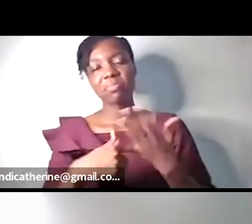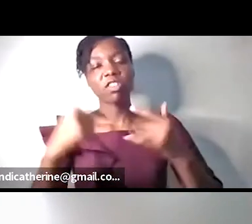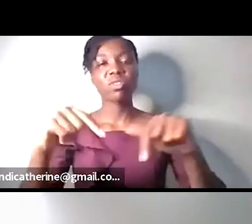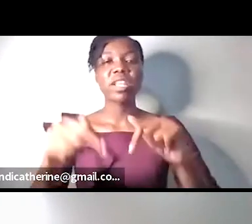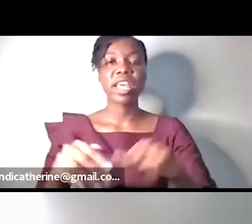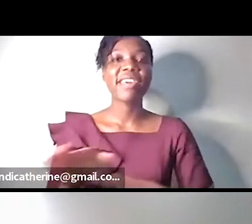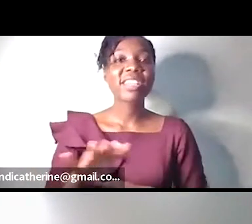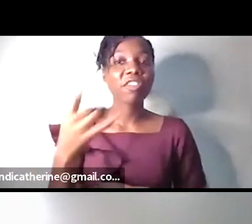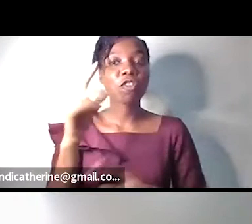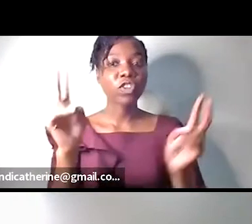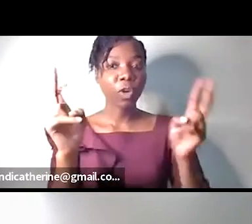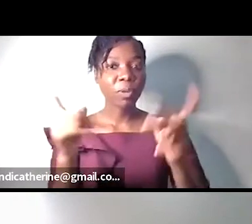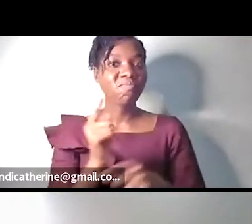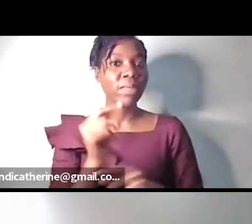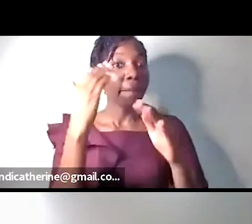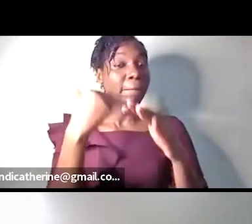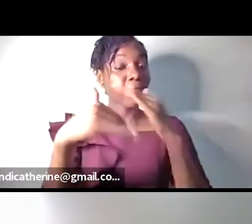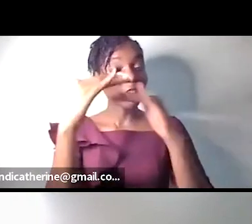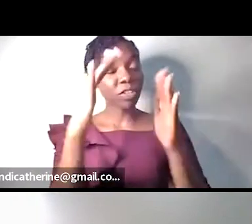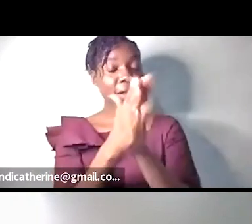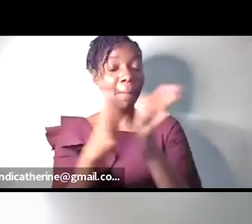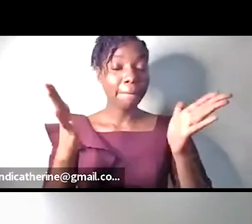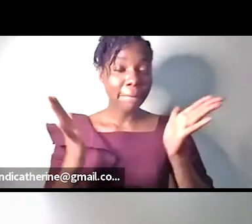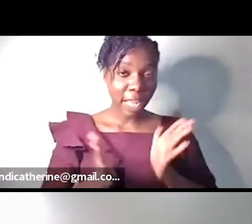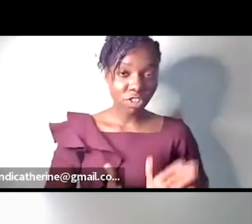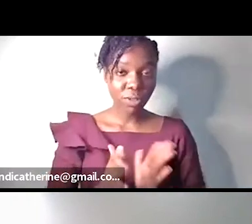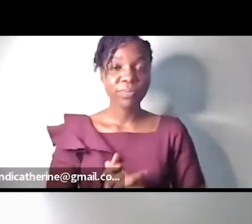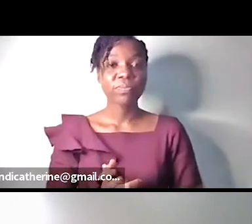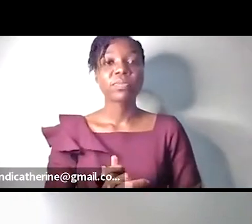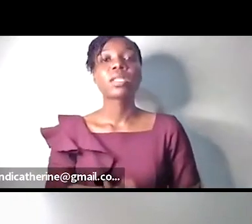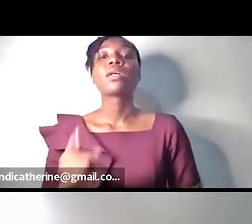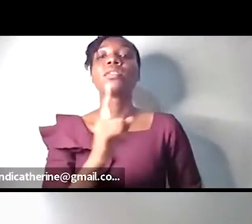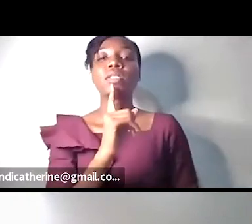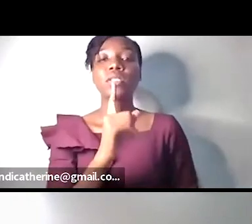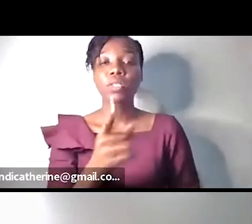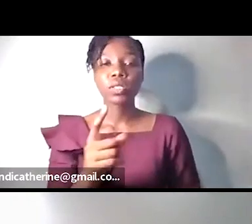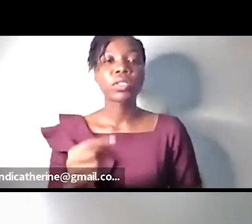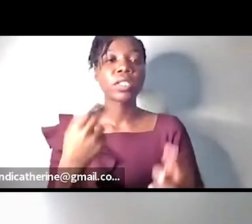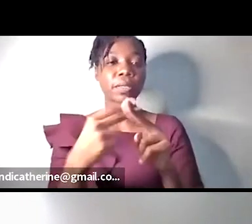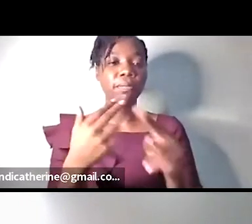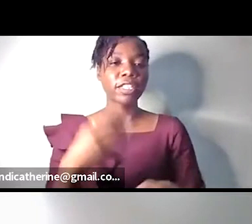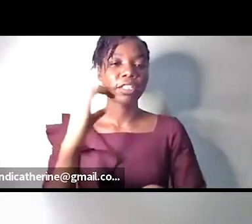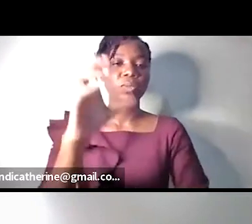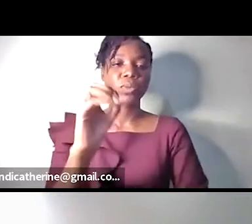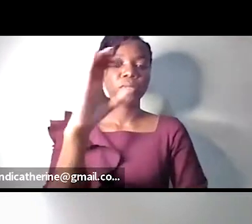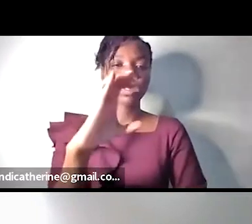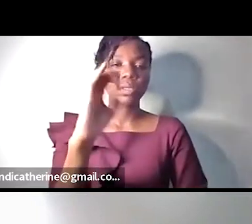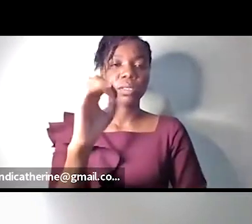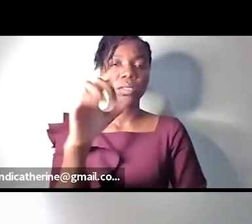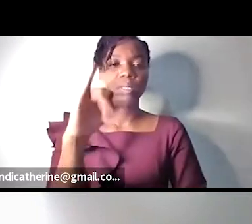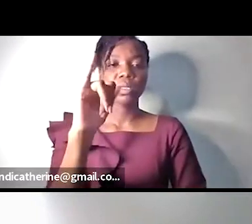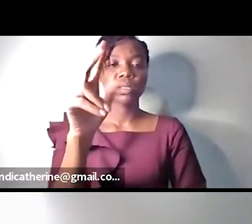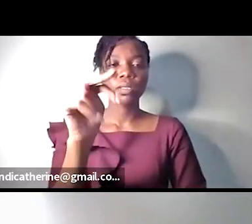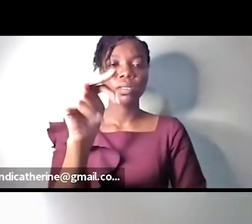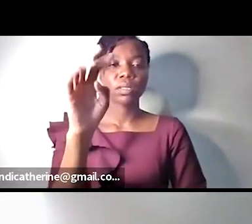this topic, professional and person. So I'm called Jocelyn Wamahoro. I'm